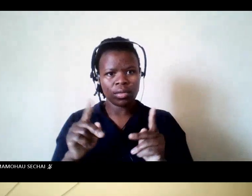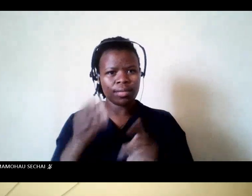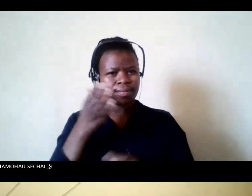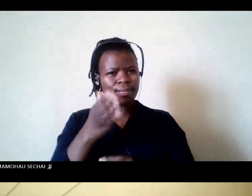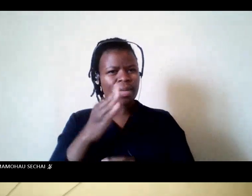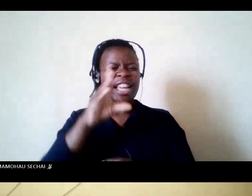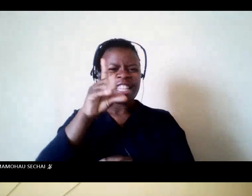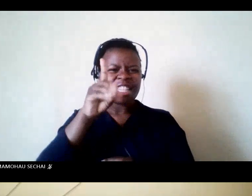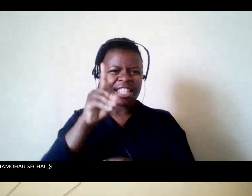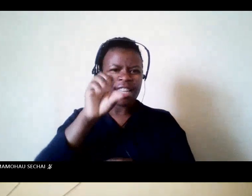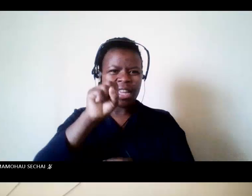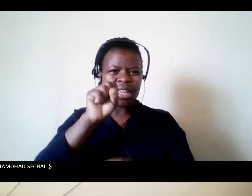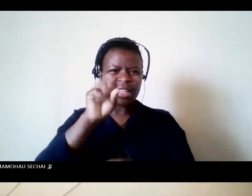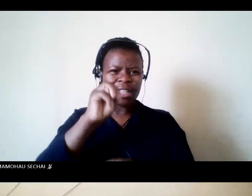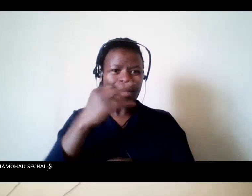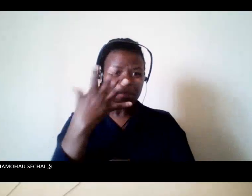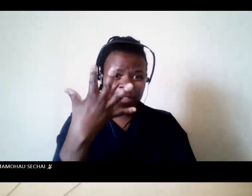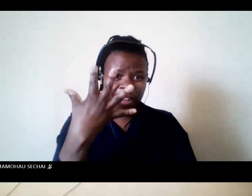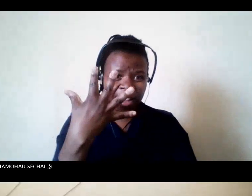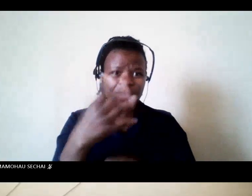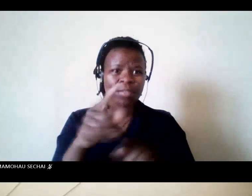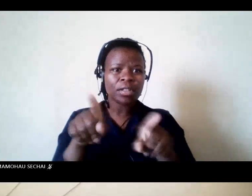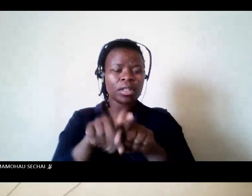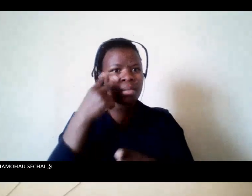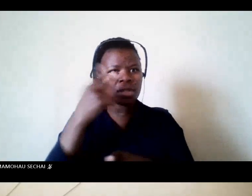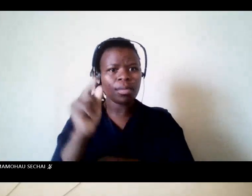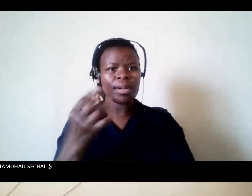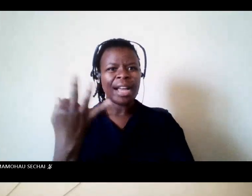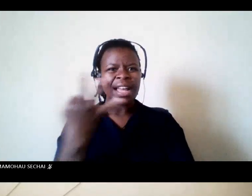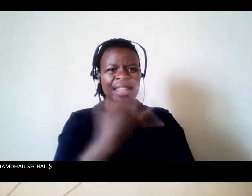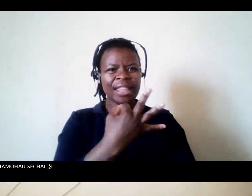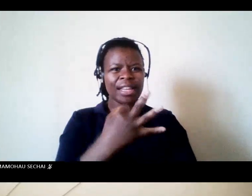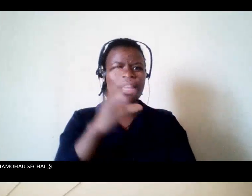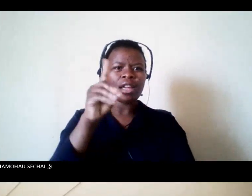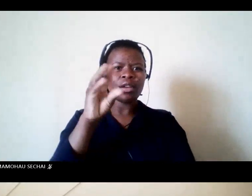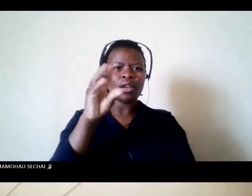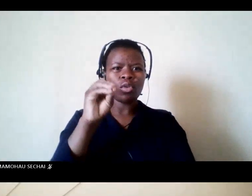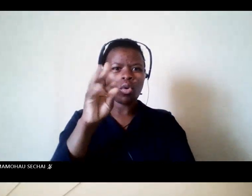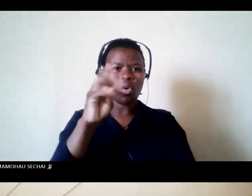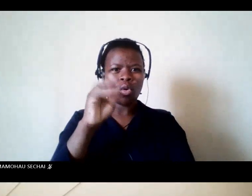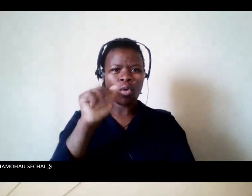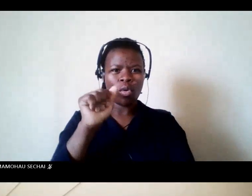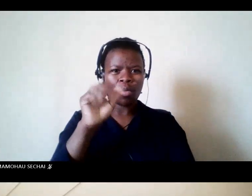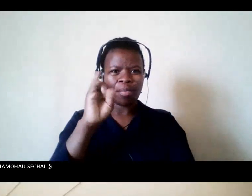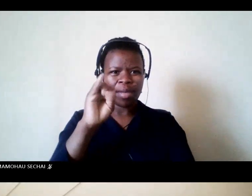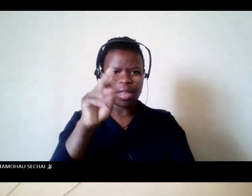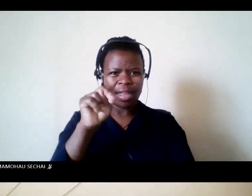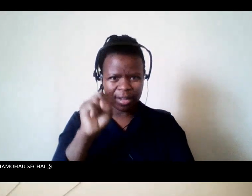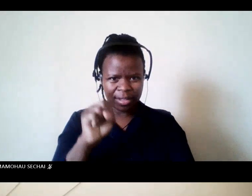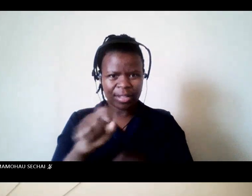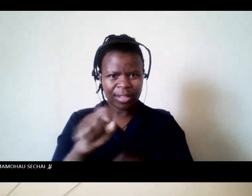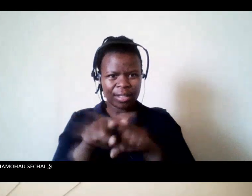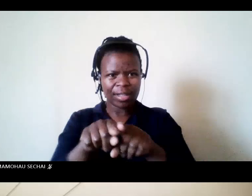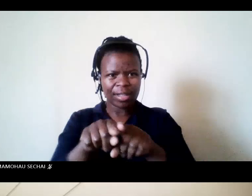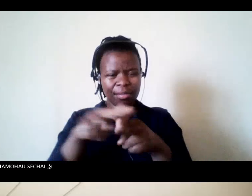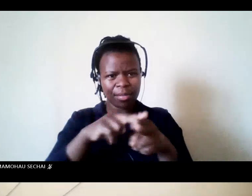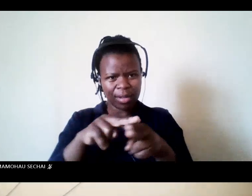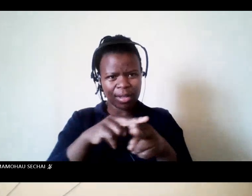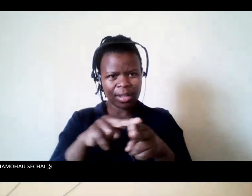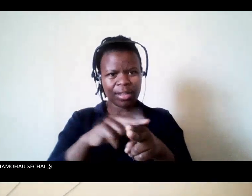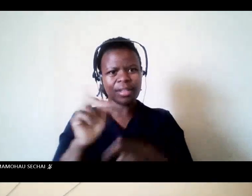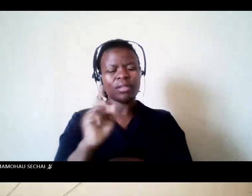DSM-5 and how it looks at those three domains, which is used to be able to, it moves away. In fact, it moves